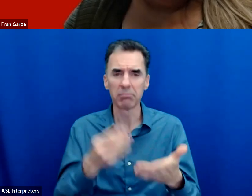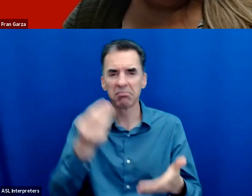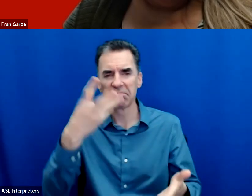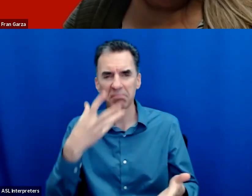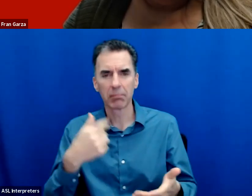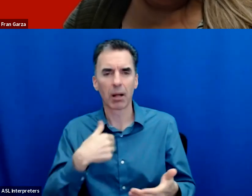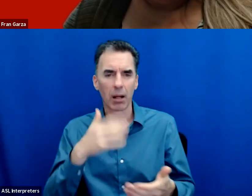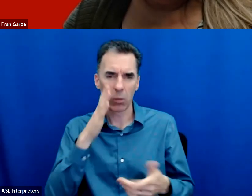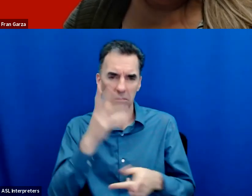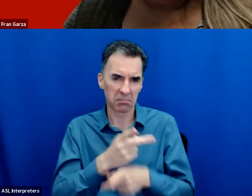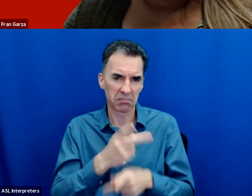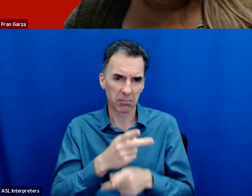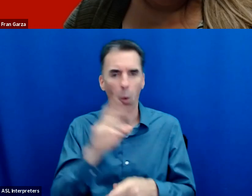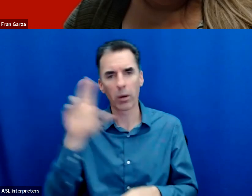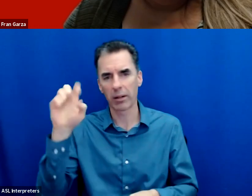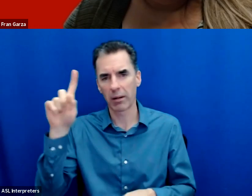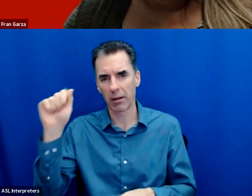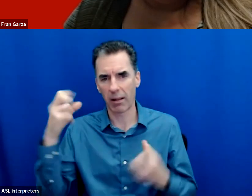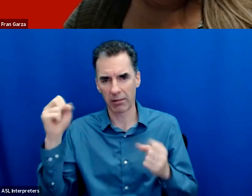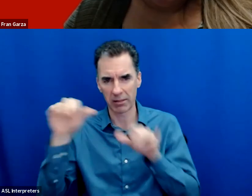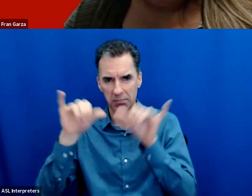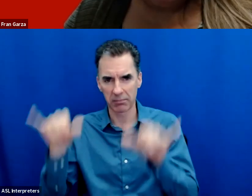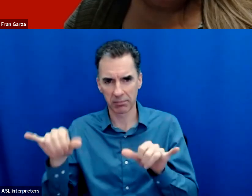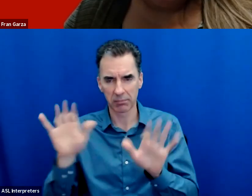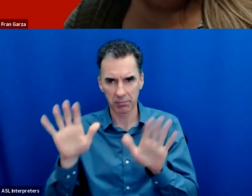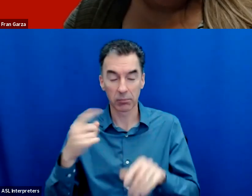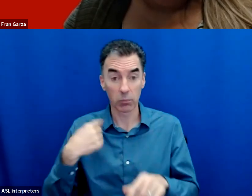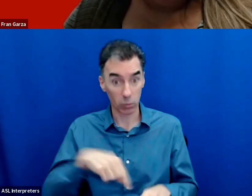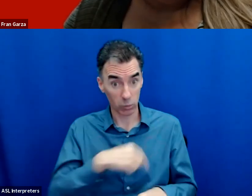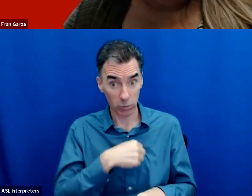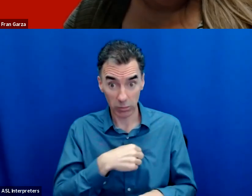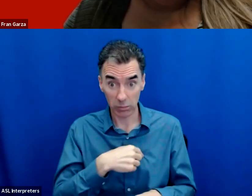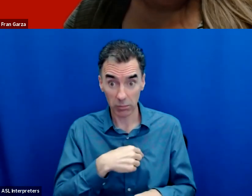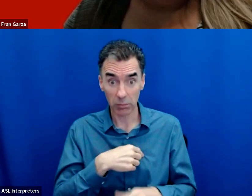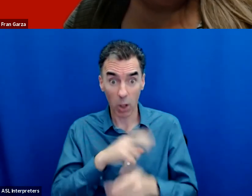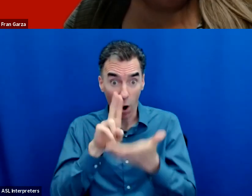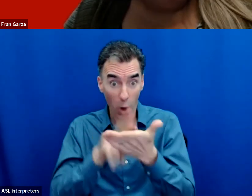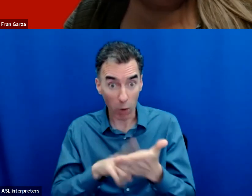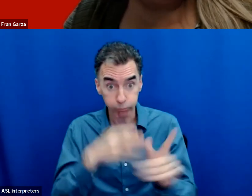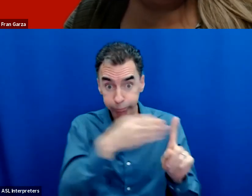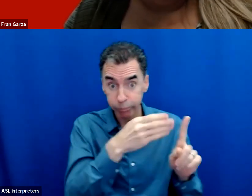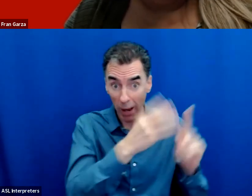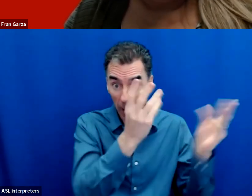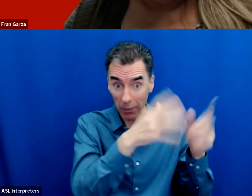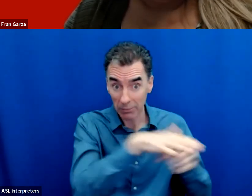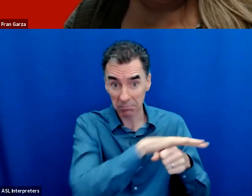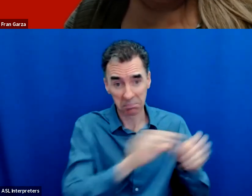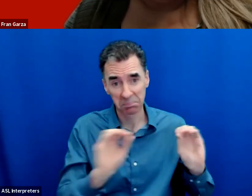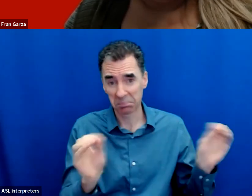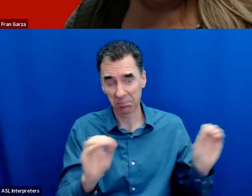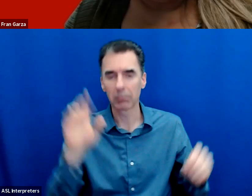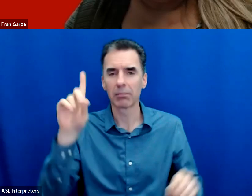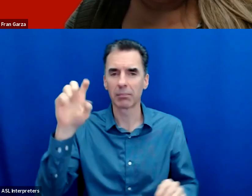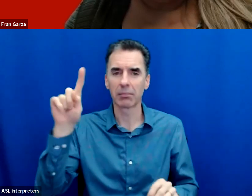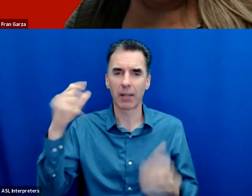paid. Because we don't have any contracted ambulance area in the area, Delta Health